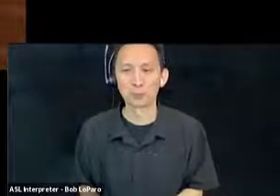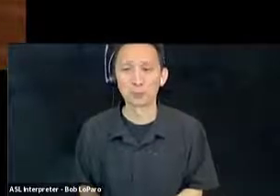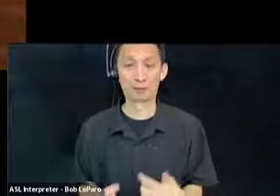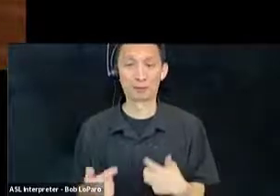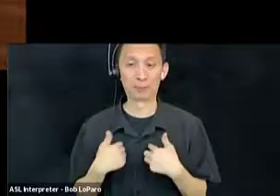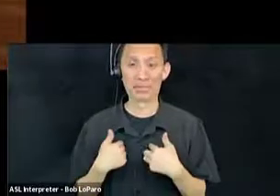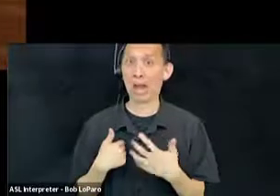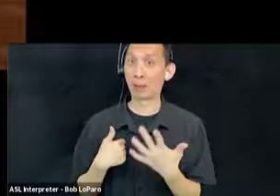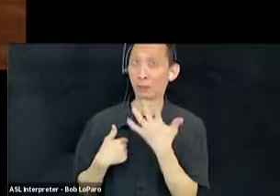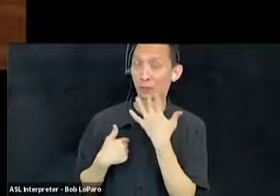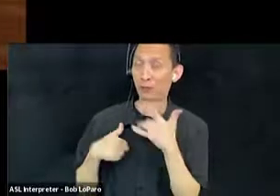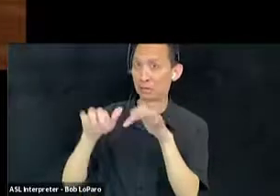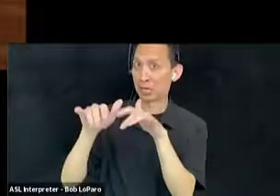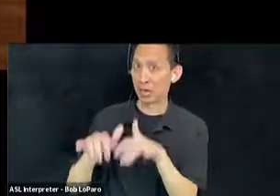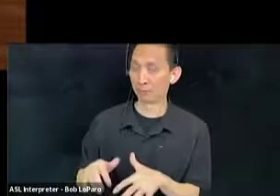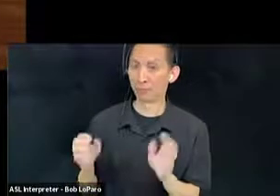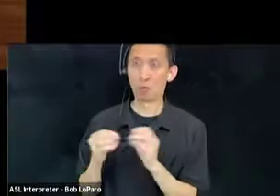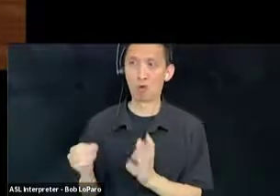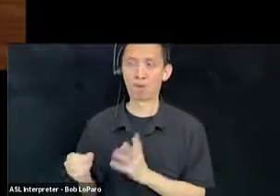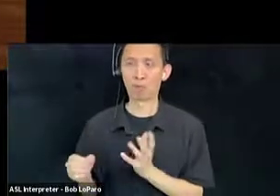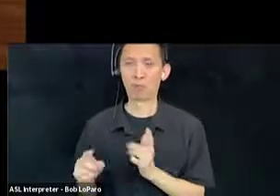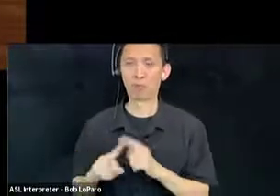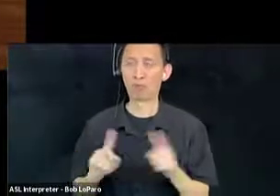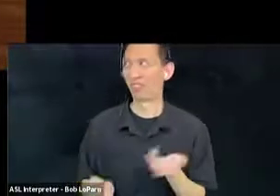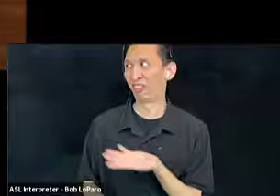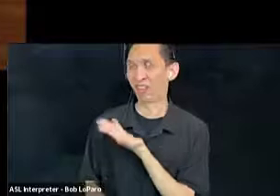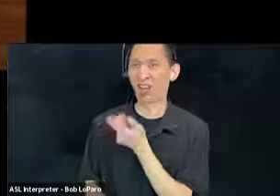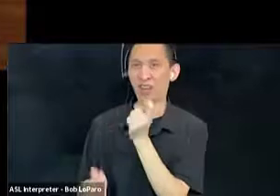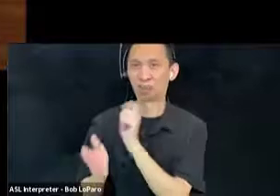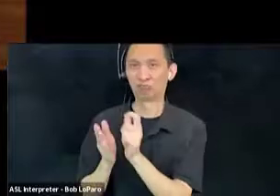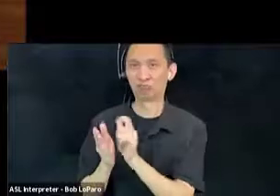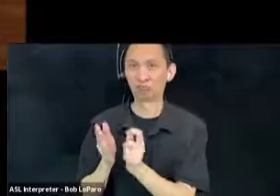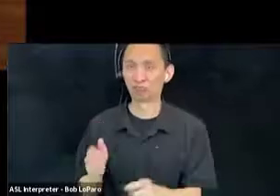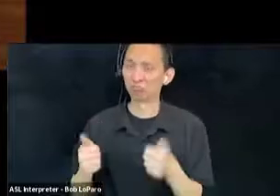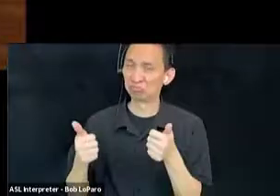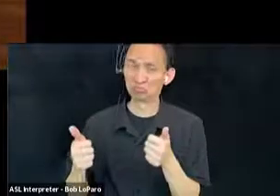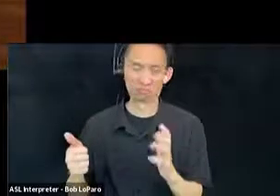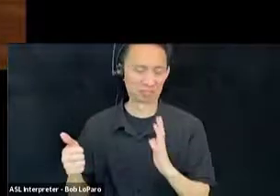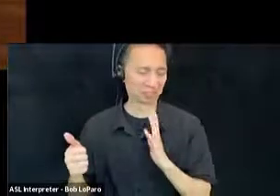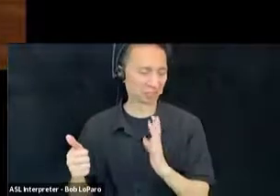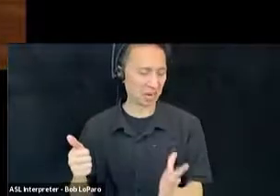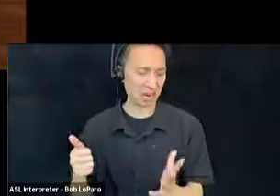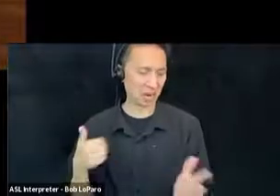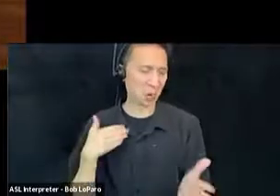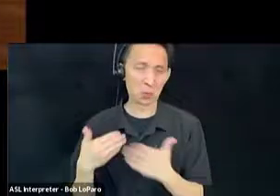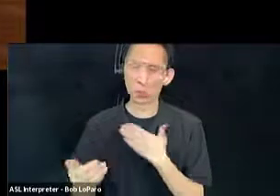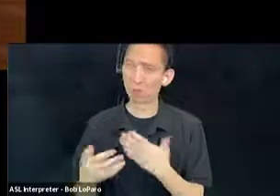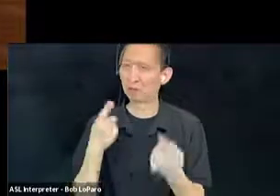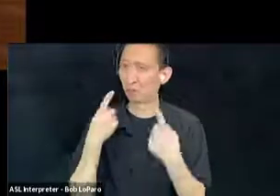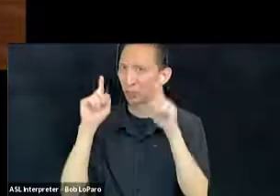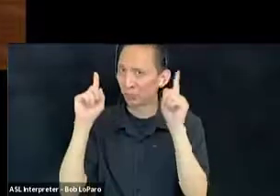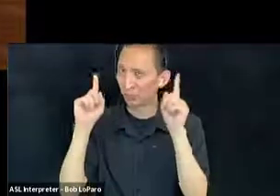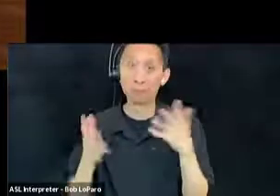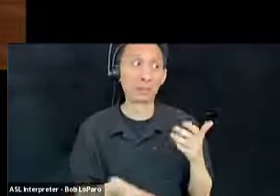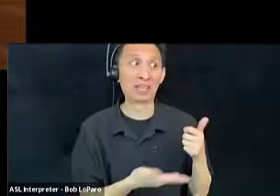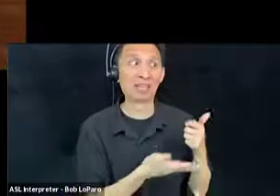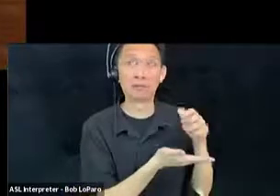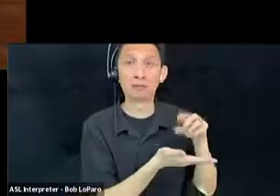of these kinds of things or a more formal version, but if this works again for your kid or if they want to help make the symbols.